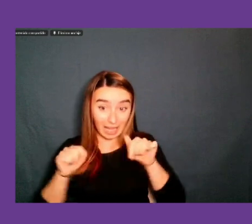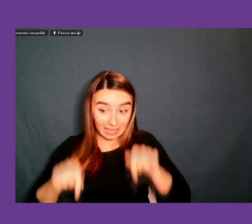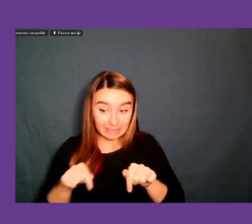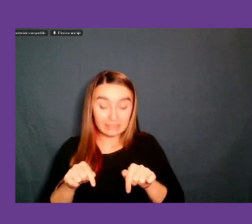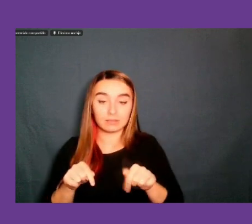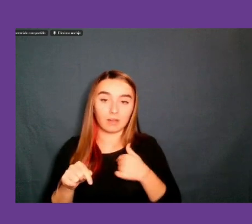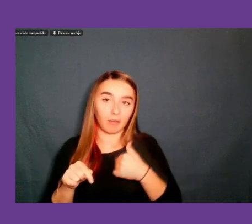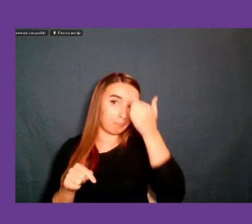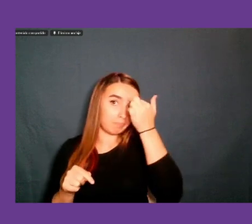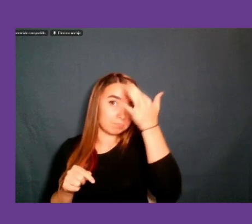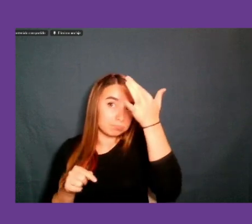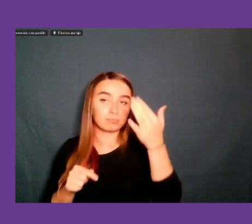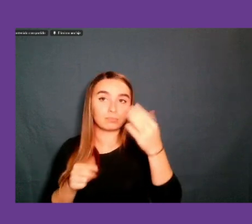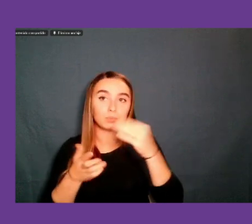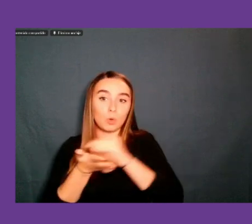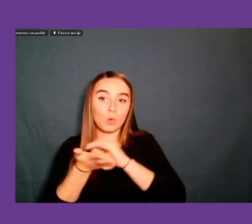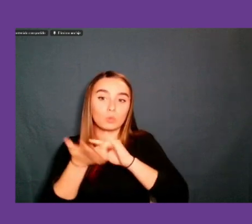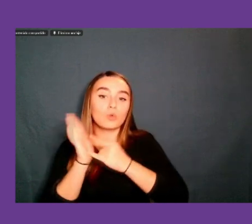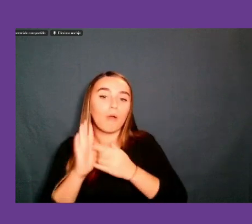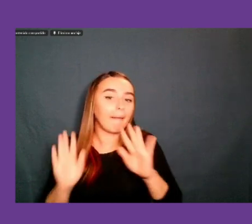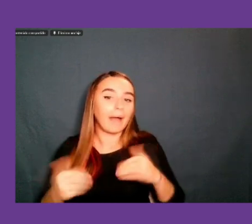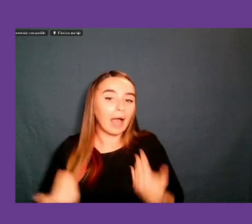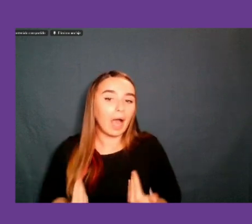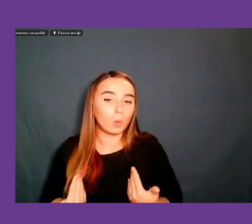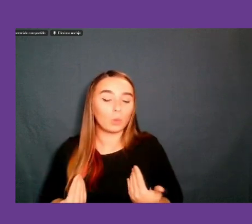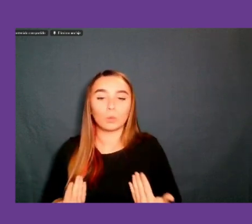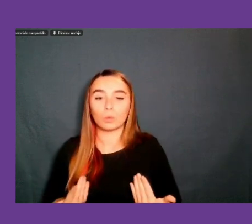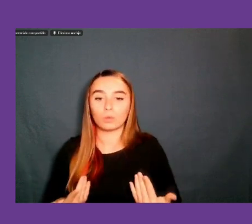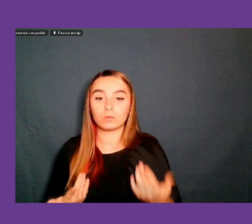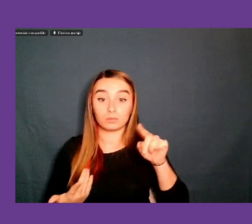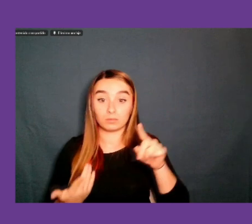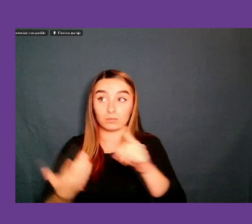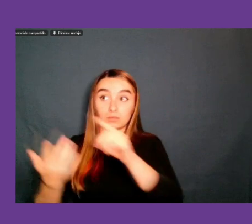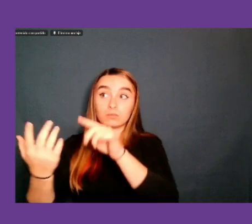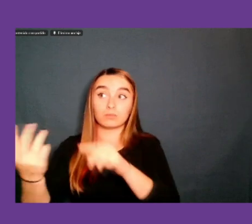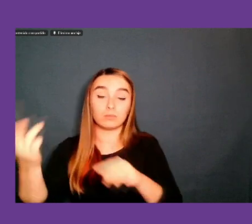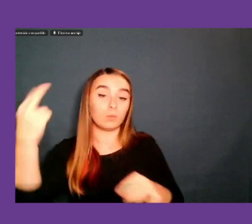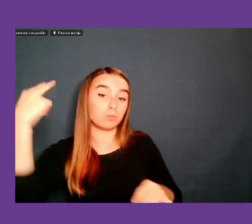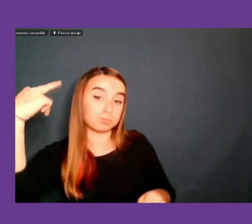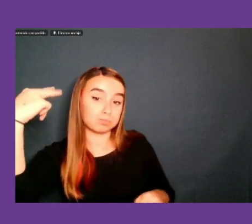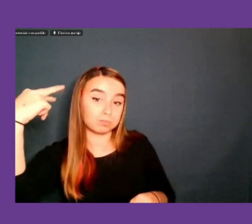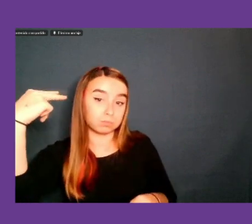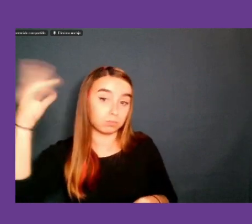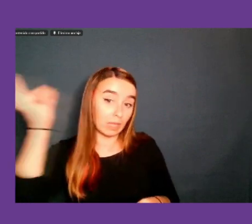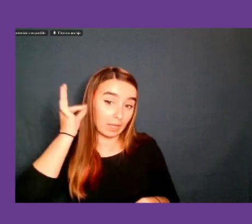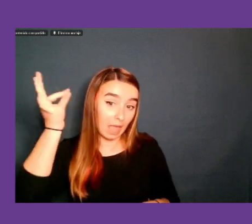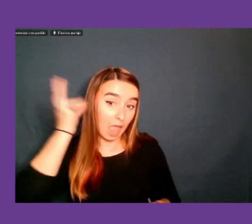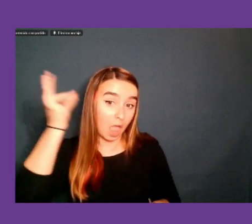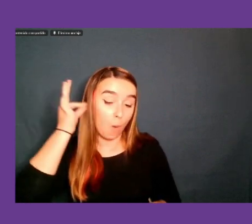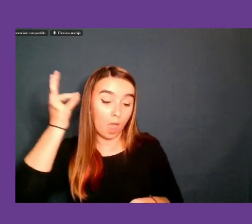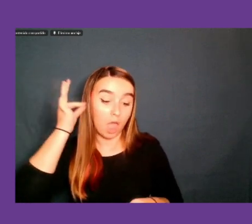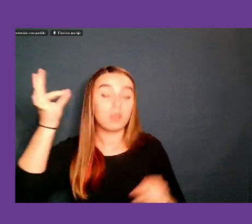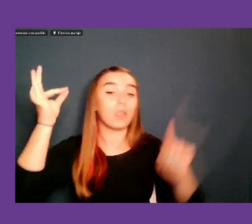the solution will be by providing the information that is provided by audio, also in written. Thank you